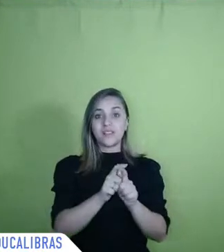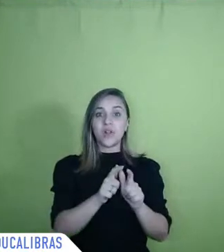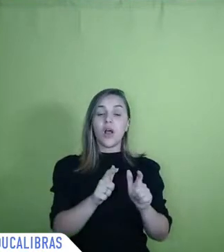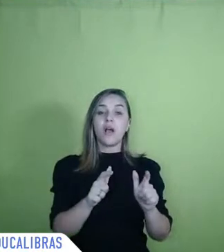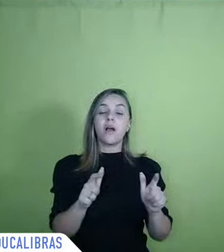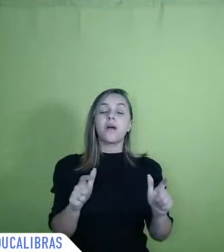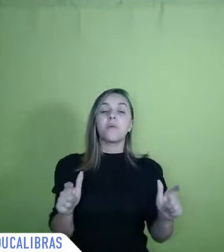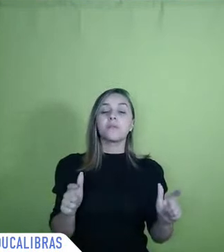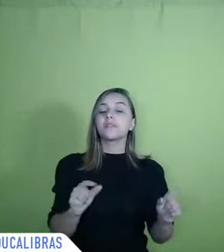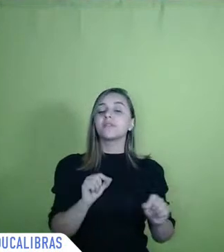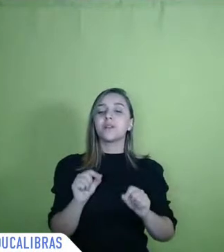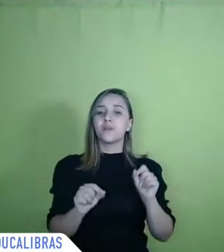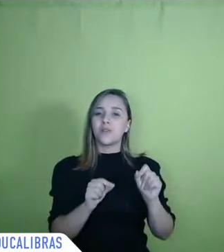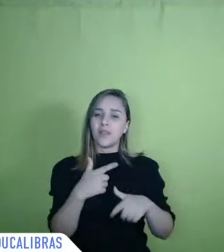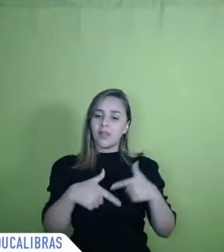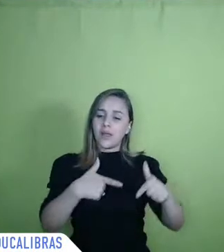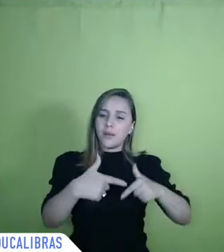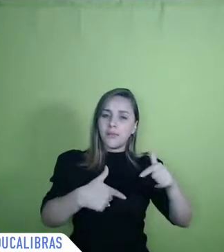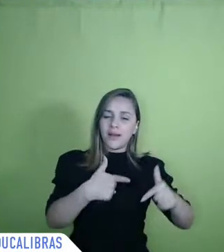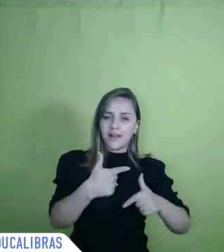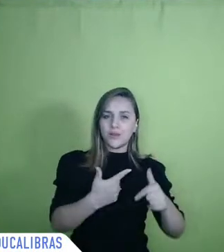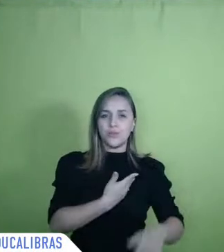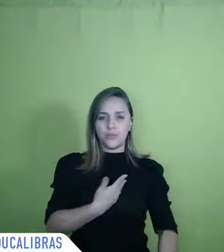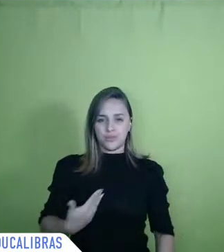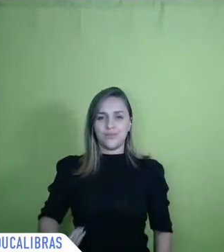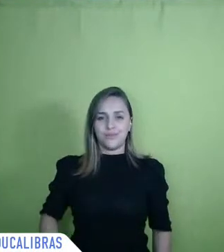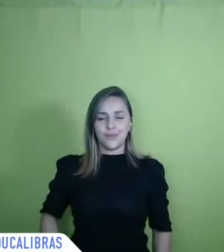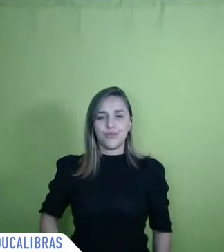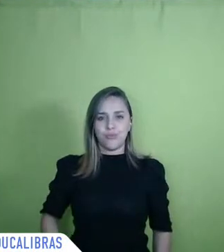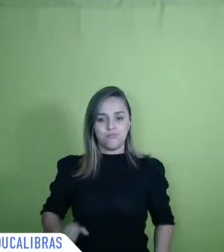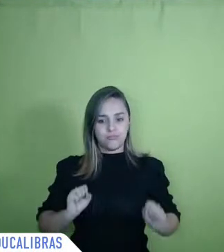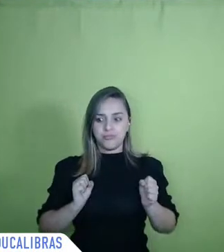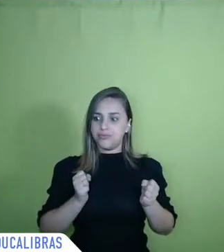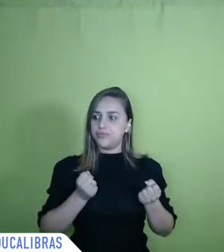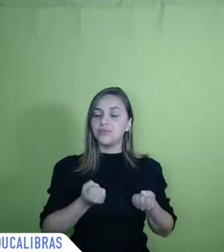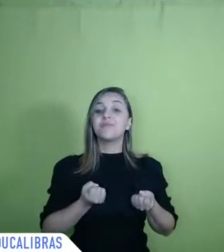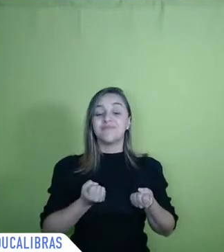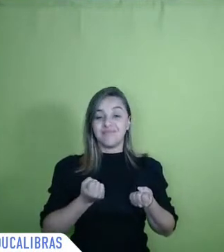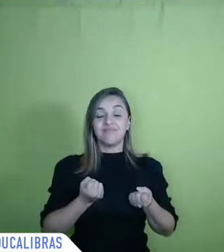universal demands for equalities. I have to